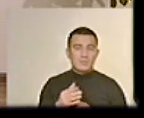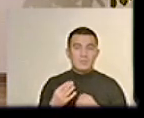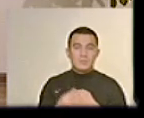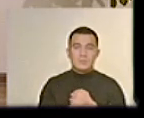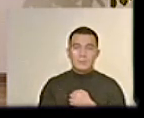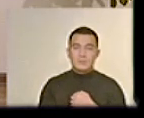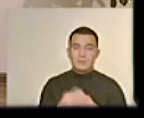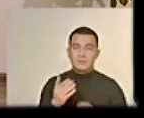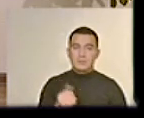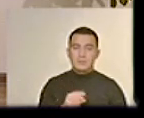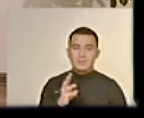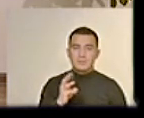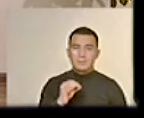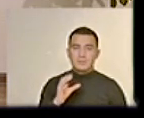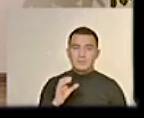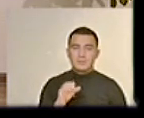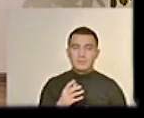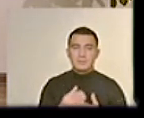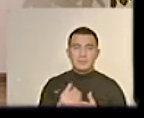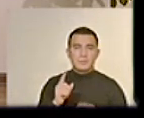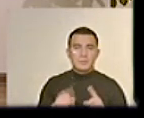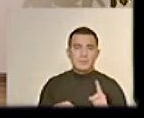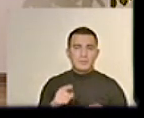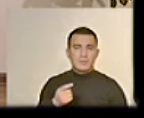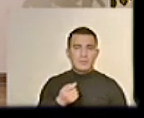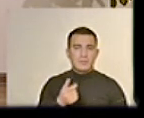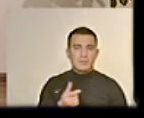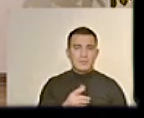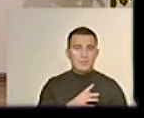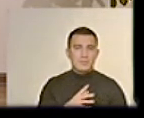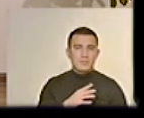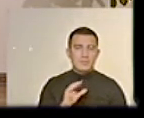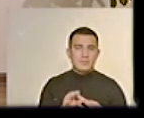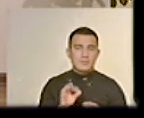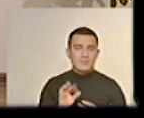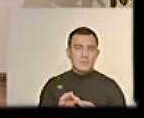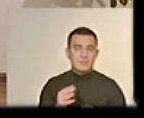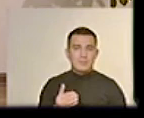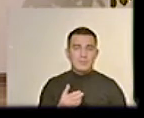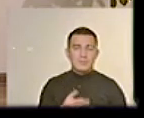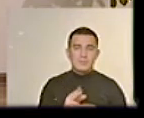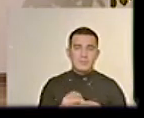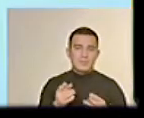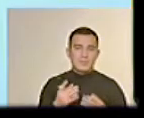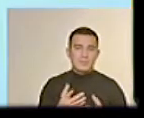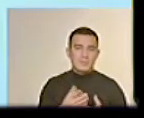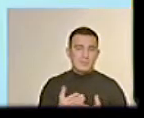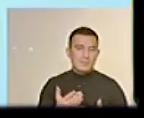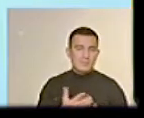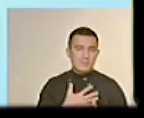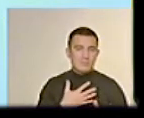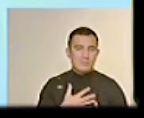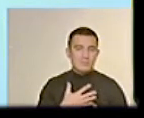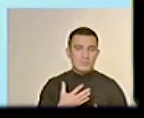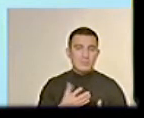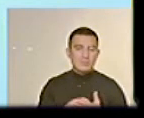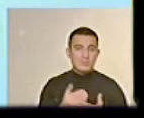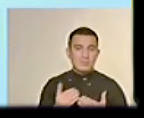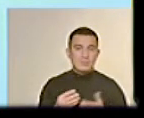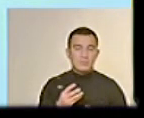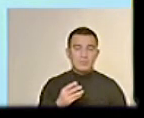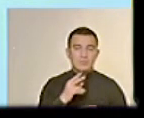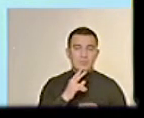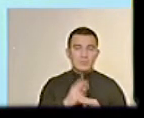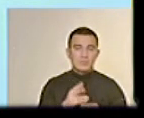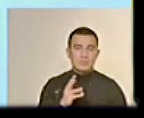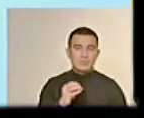birikmamiz mis. Mis kamdan-kam hollarda kislorod bilan reaksiyaga kirishadi, ya'ni oddiy sharoitda. Qizdirilganda esa mis 2